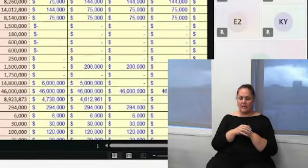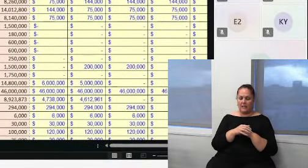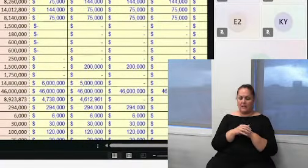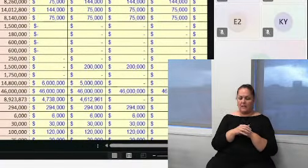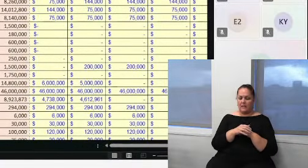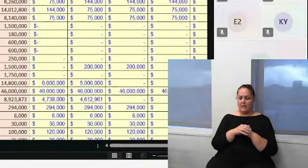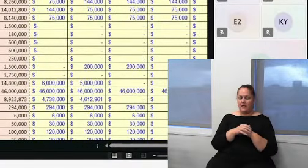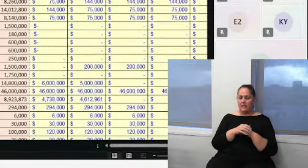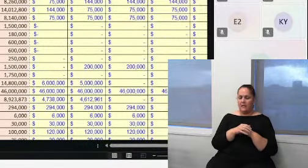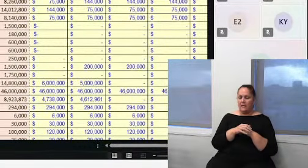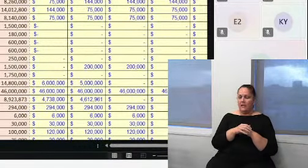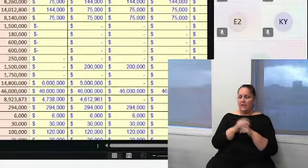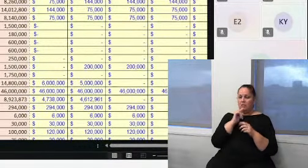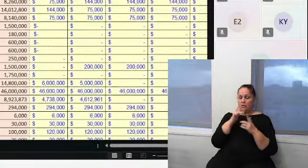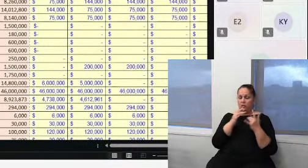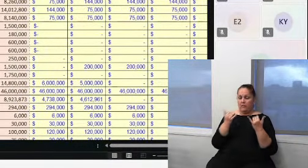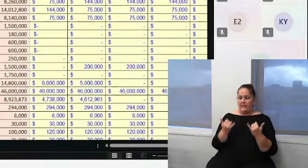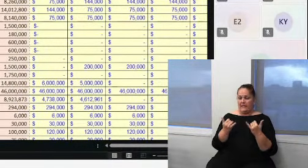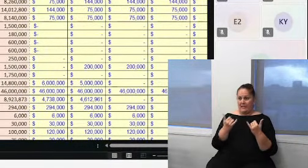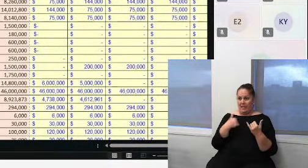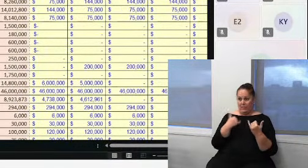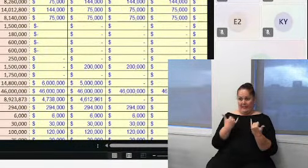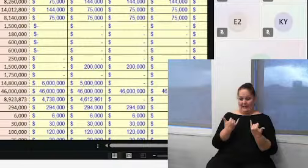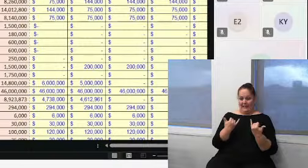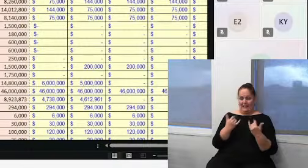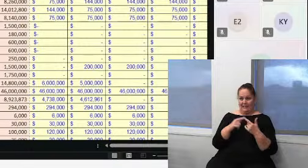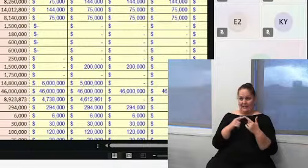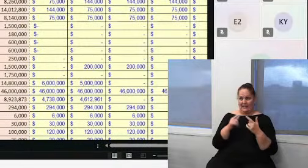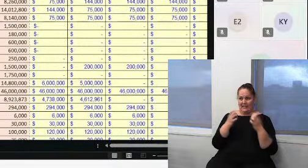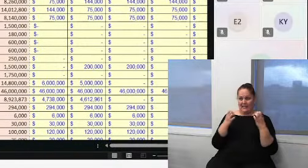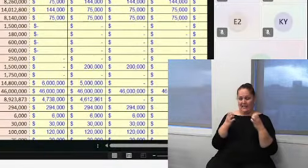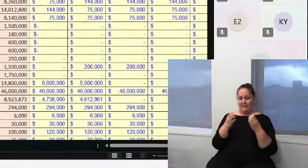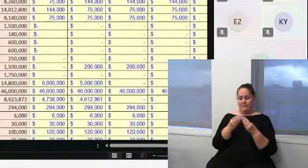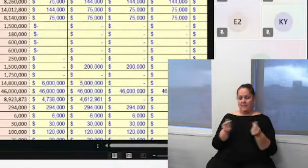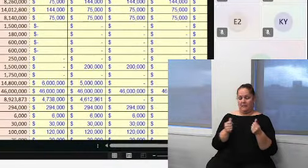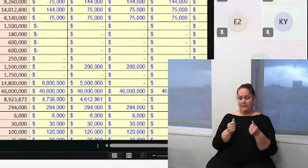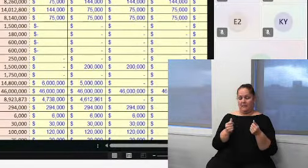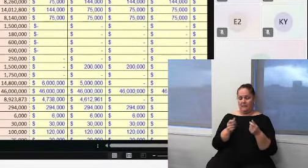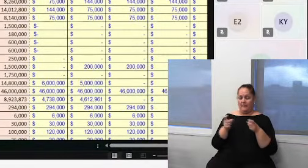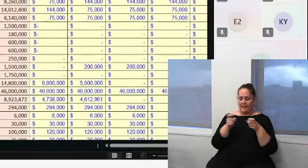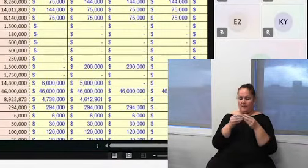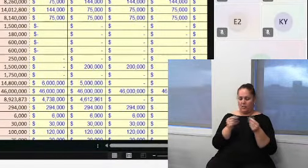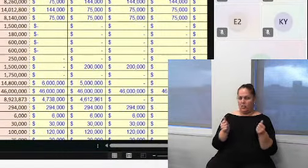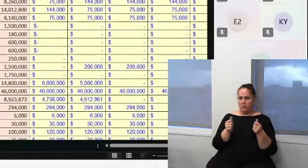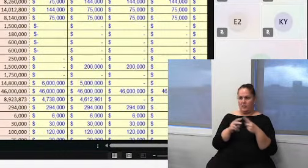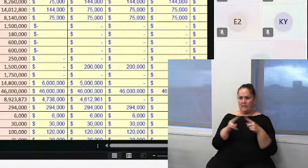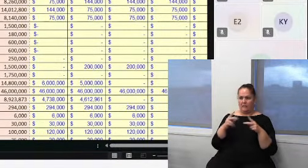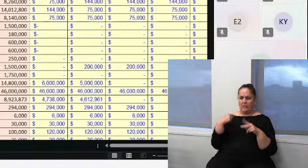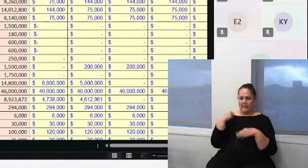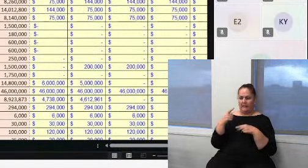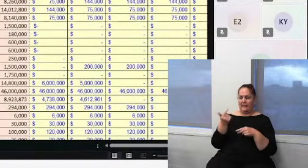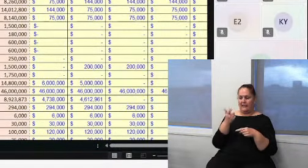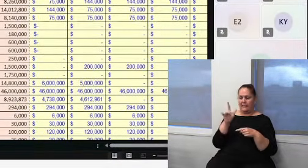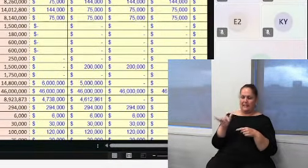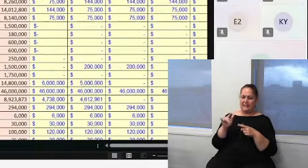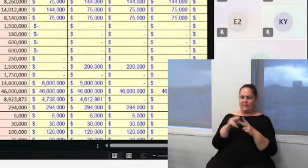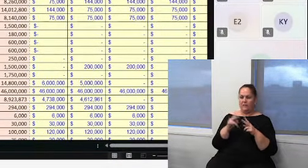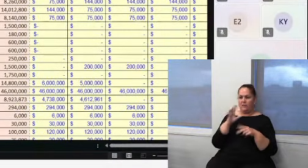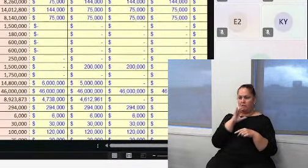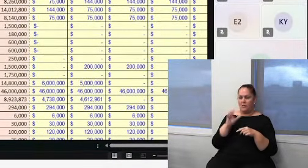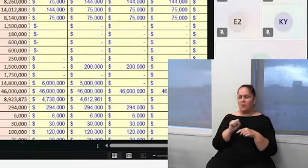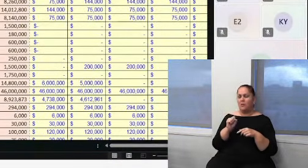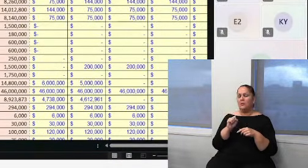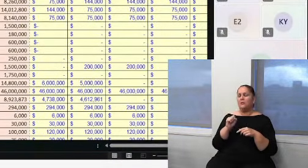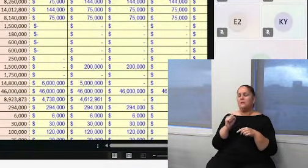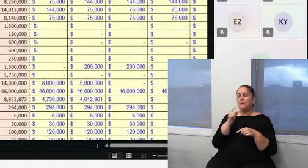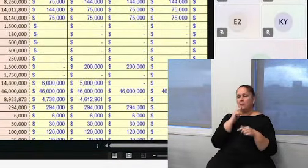Thank you very much. So right now, our existing energy management solution is very legacy,